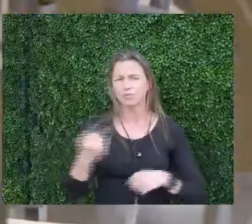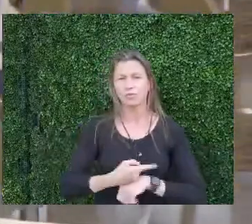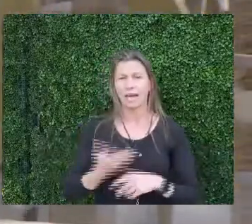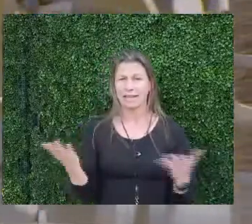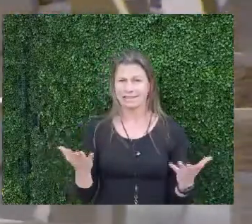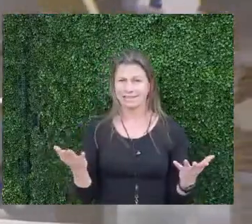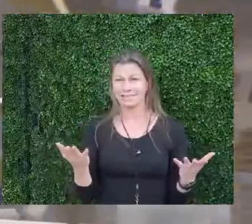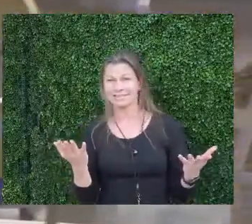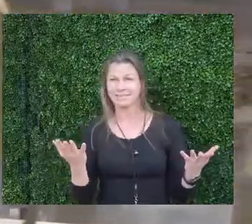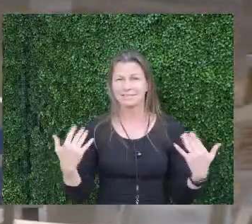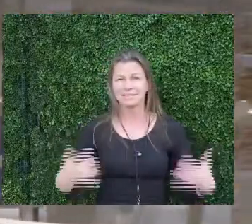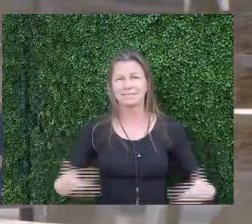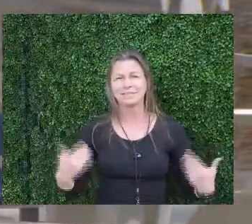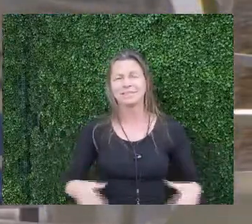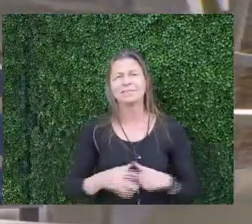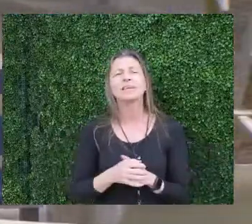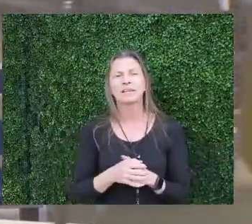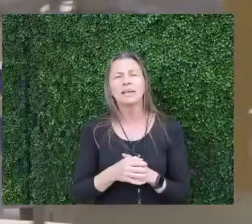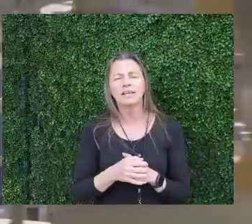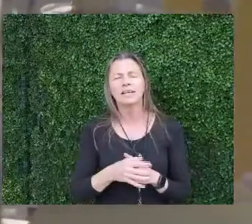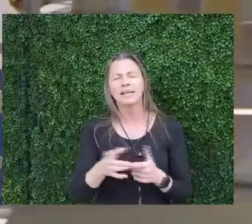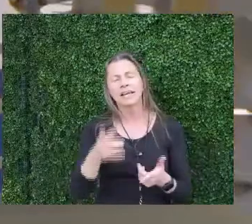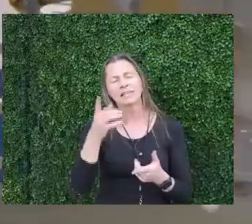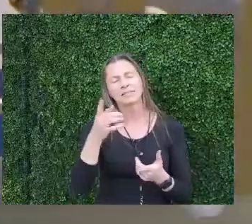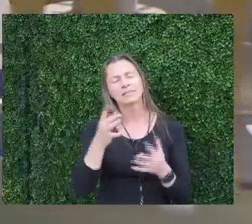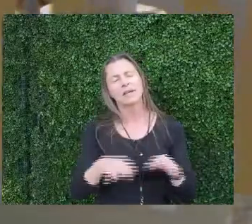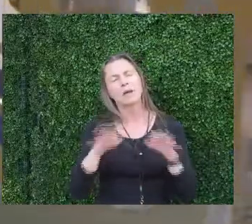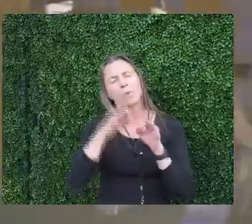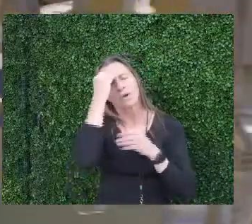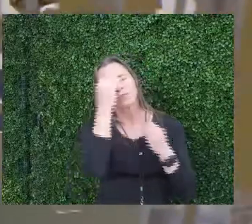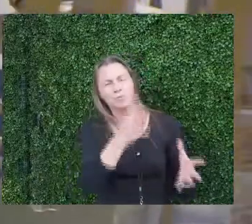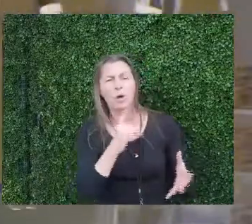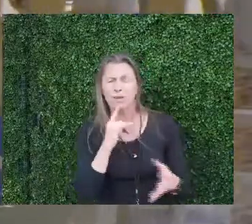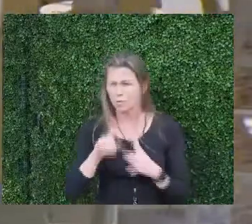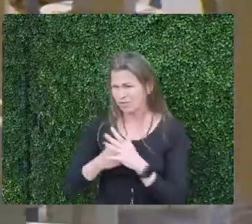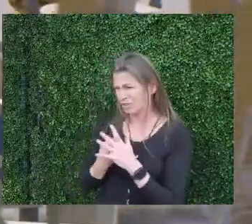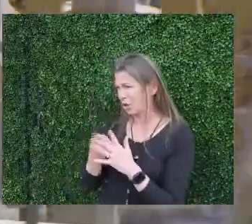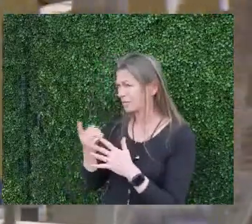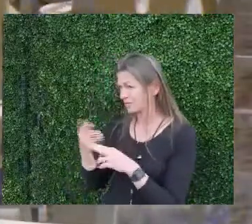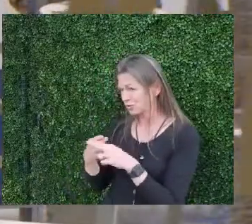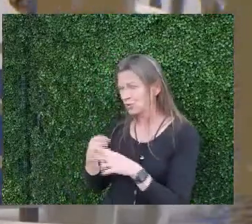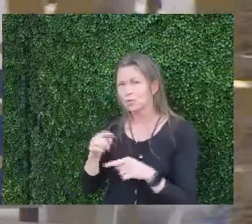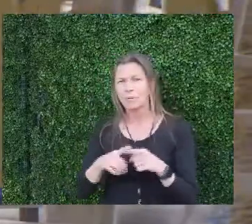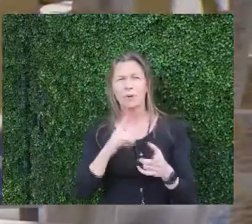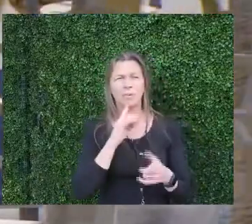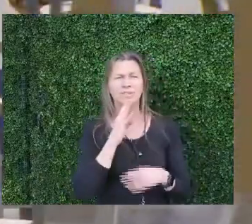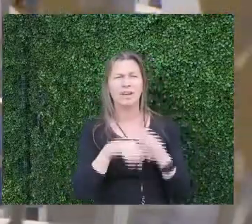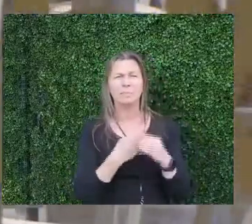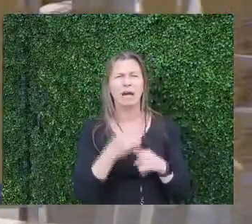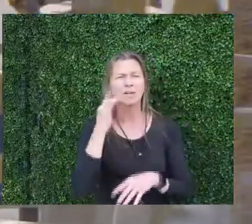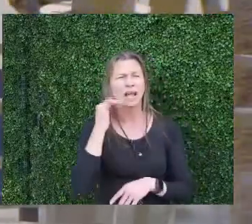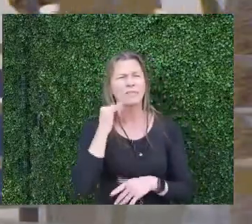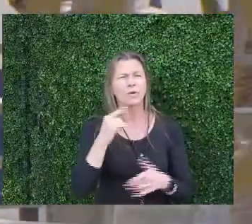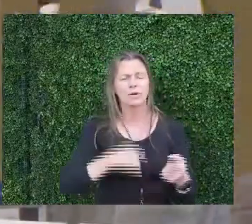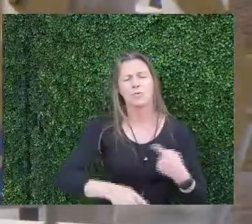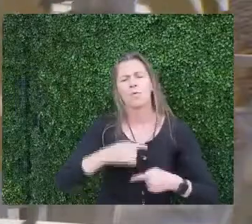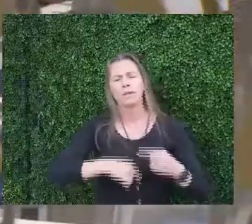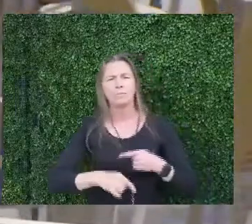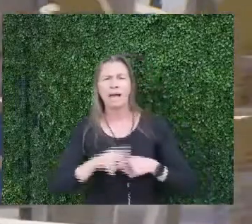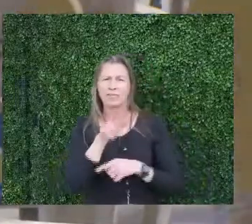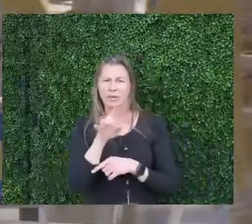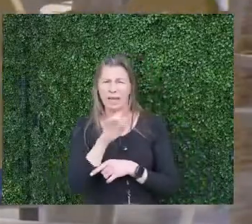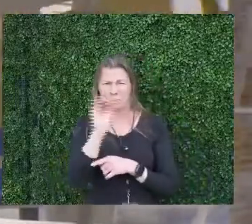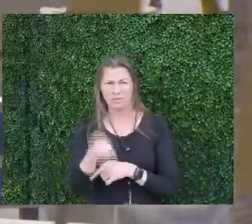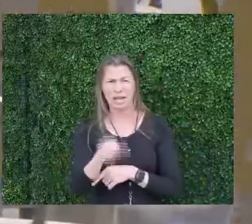and we're going to get on with the show in a brief second, that we talk about California roaring back. 38% of America's jobs now are coming out of the